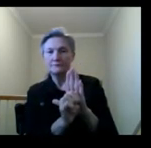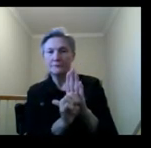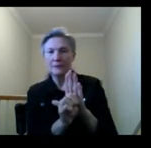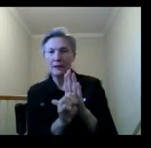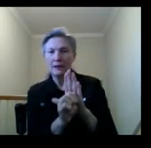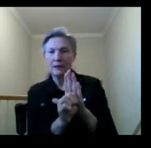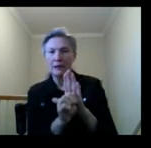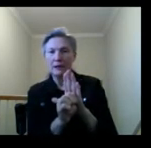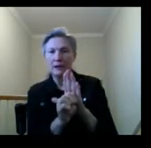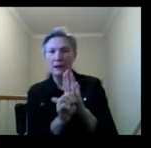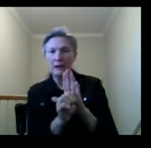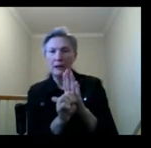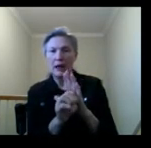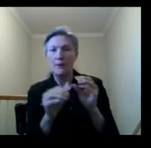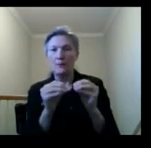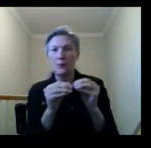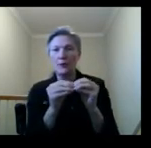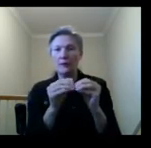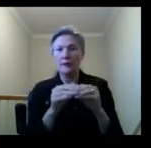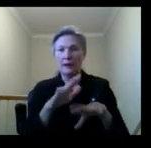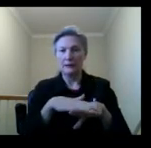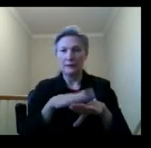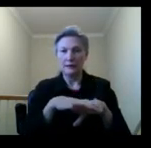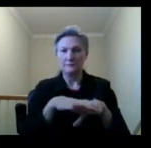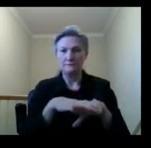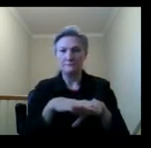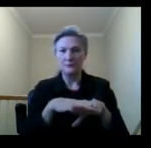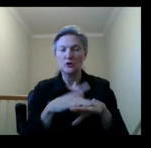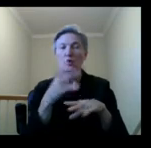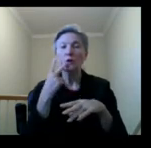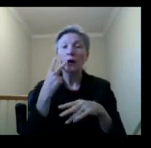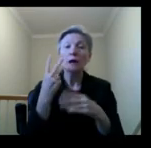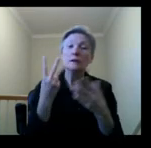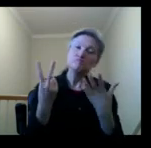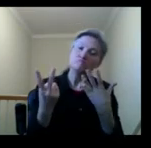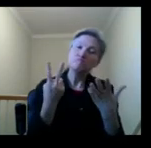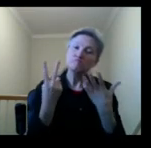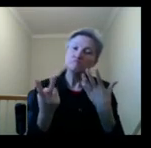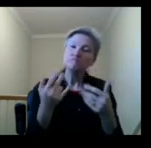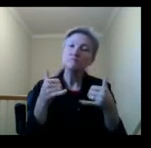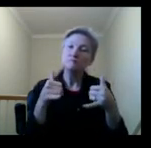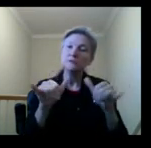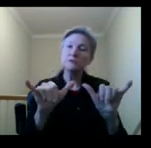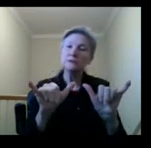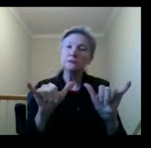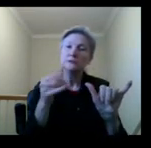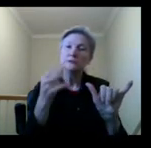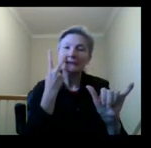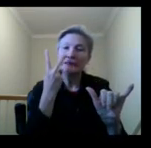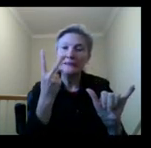place this right on top, okay? So you can kind of still see